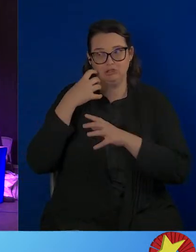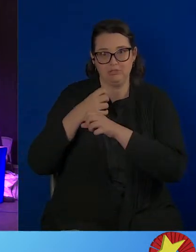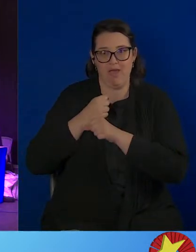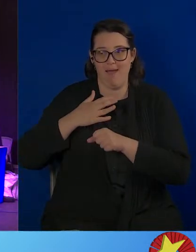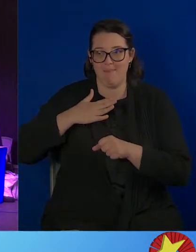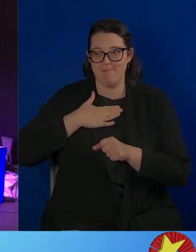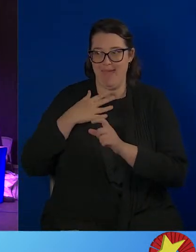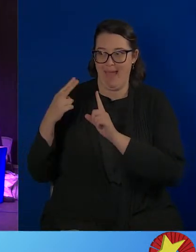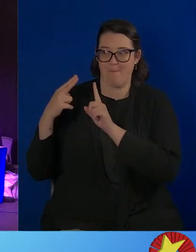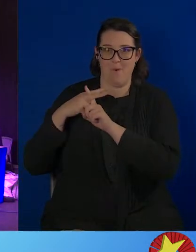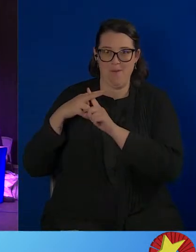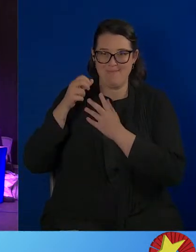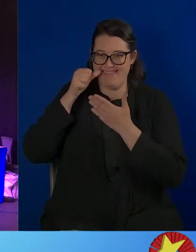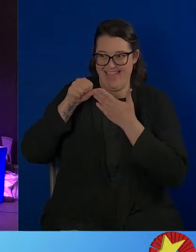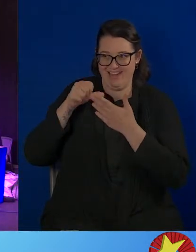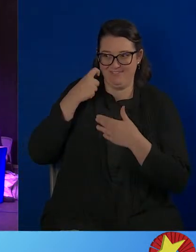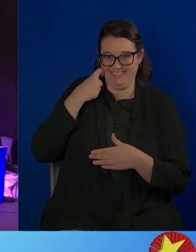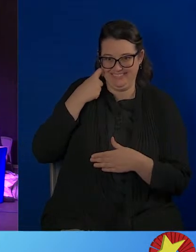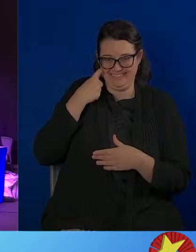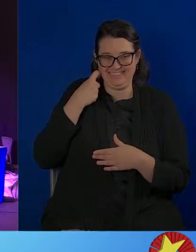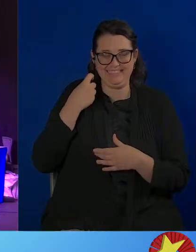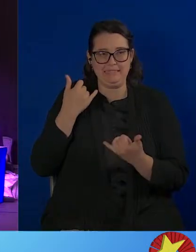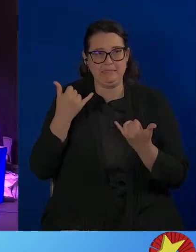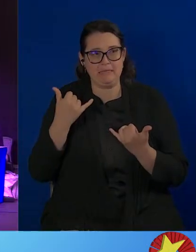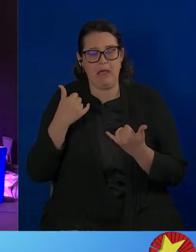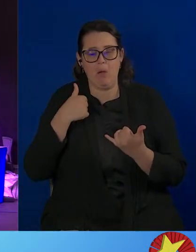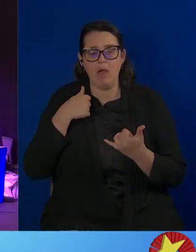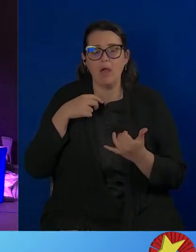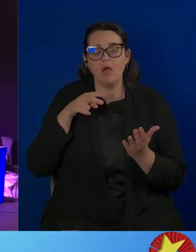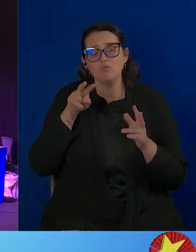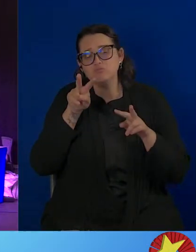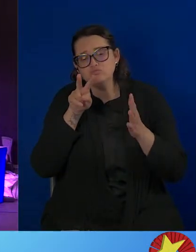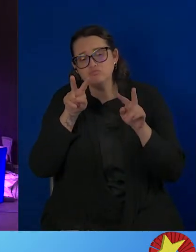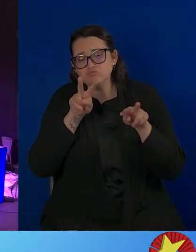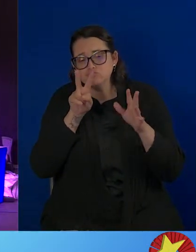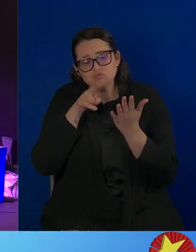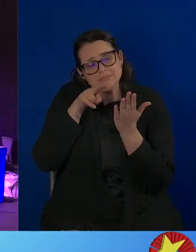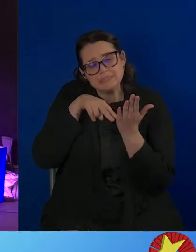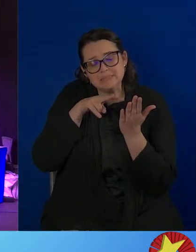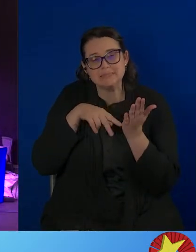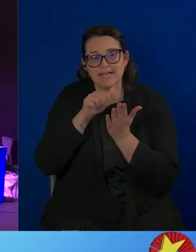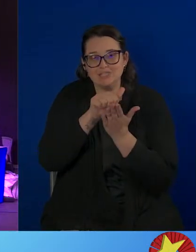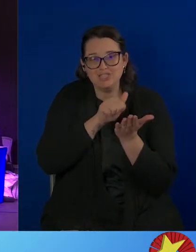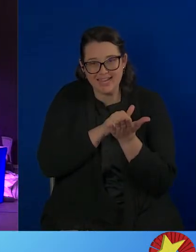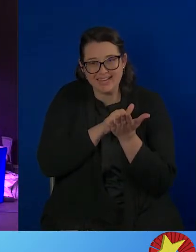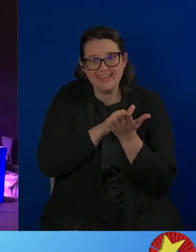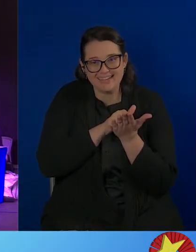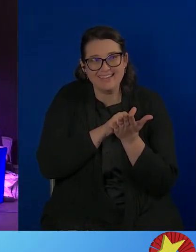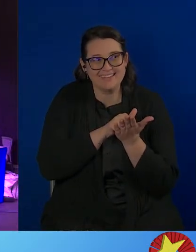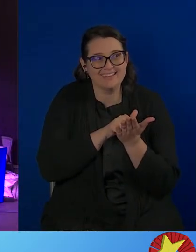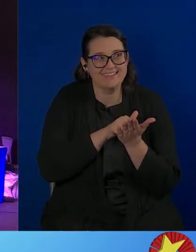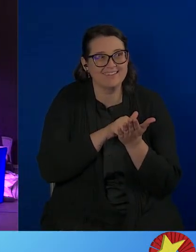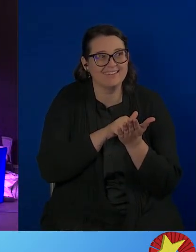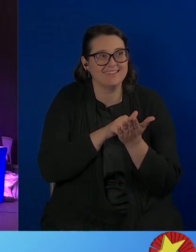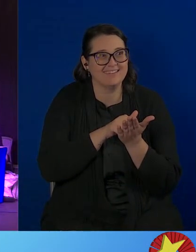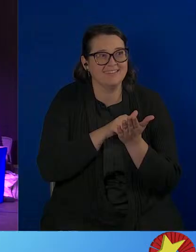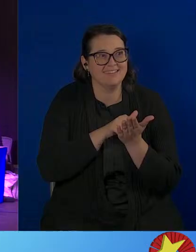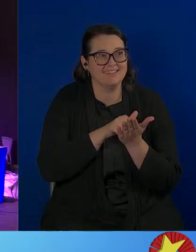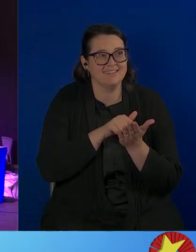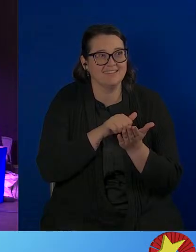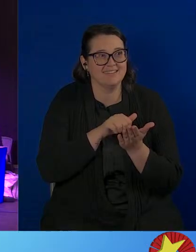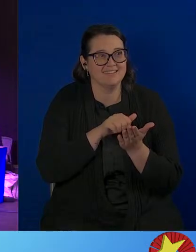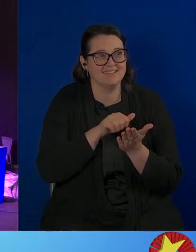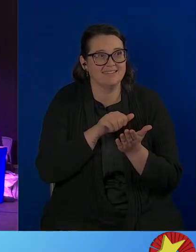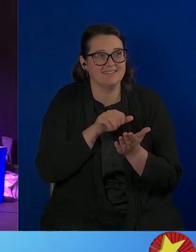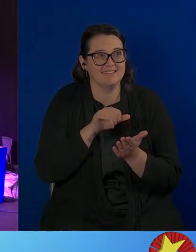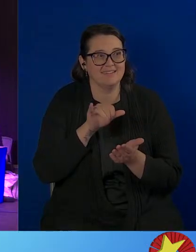ago, and then digging into what the agenda looked like, and that was that was a personal problem, not